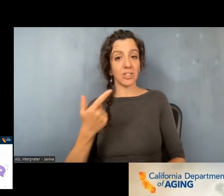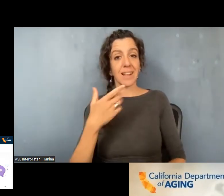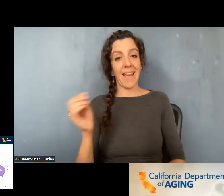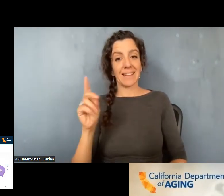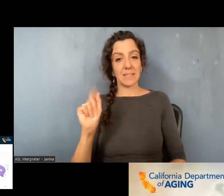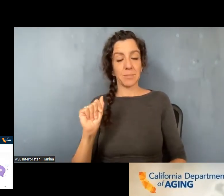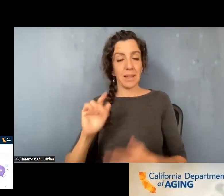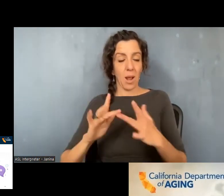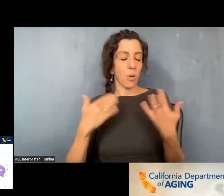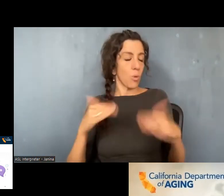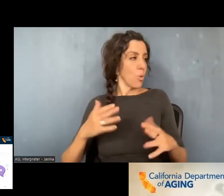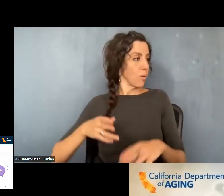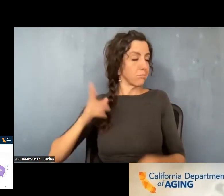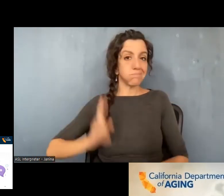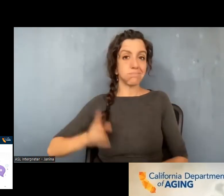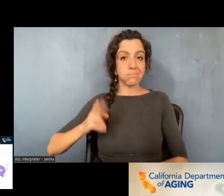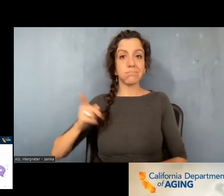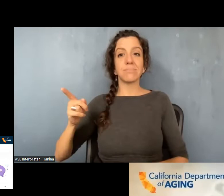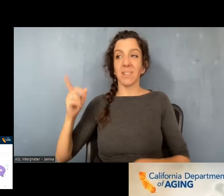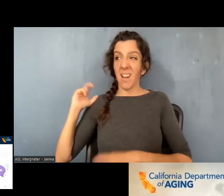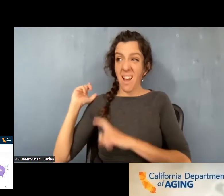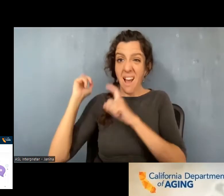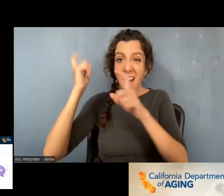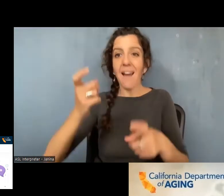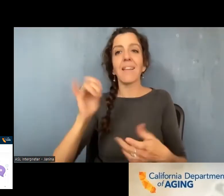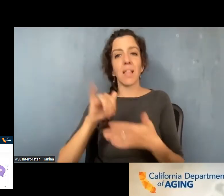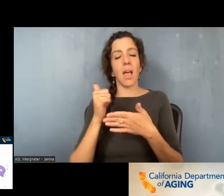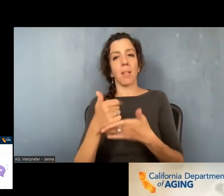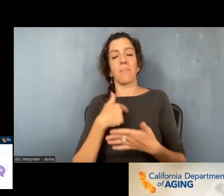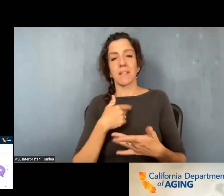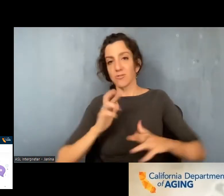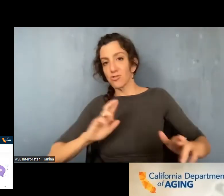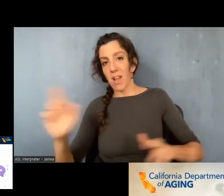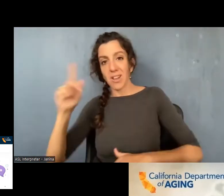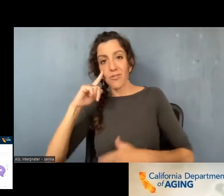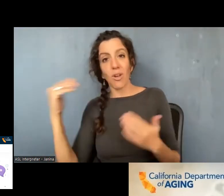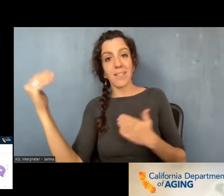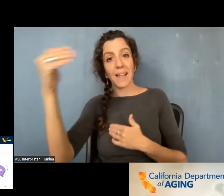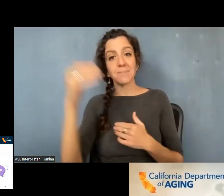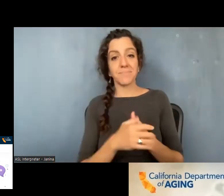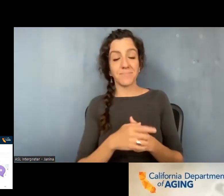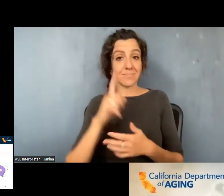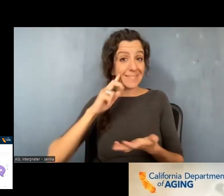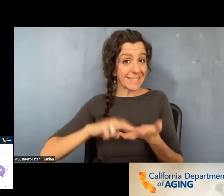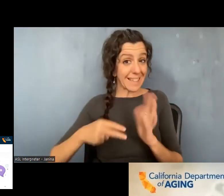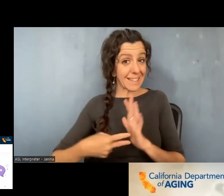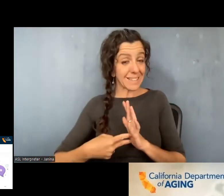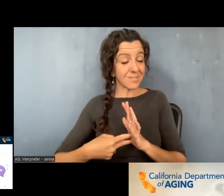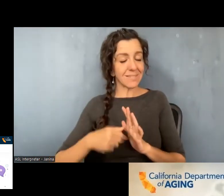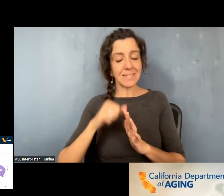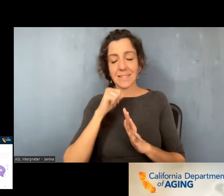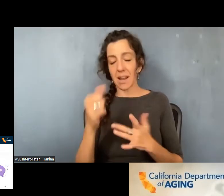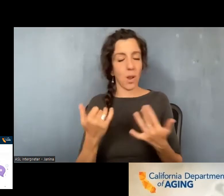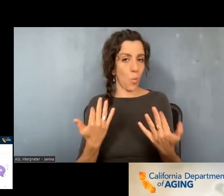investments that have been made, are moving us towards 2030. So the intent is absolutely not to